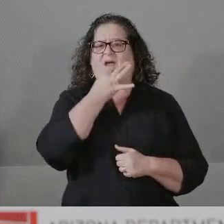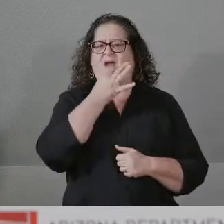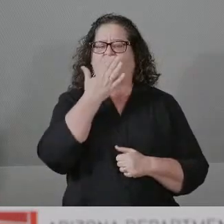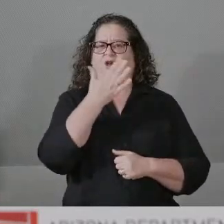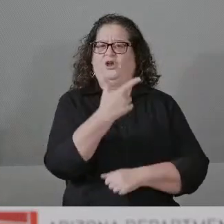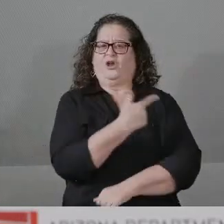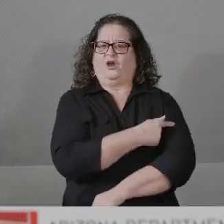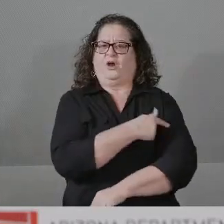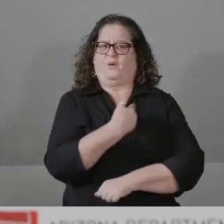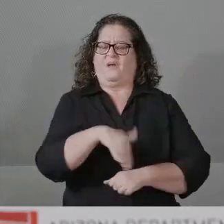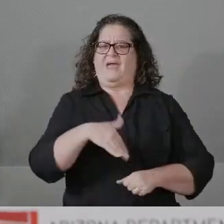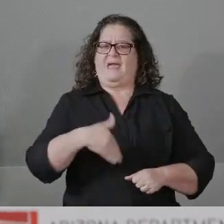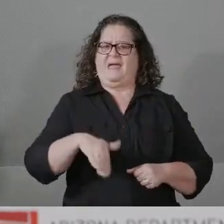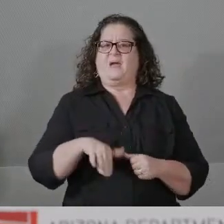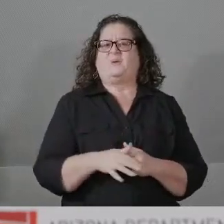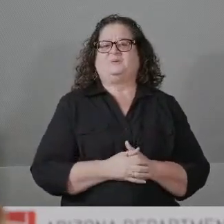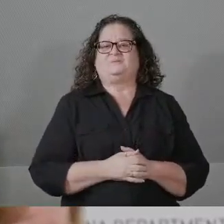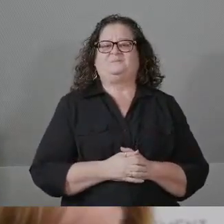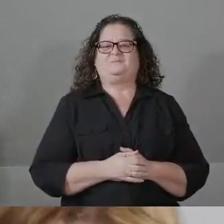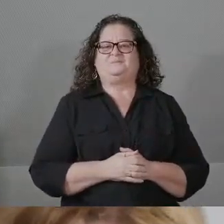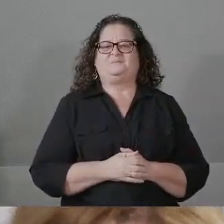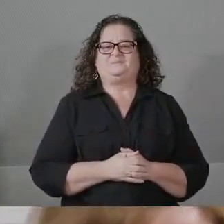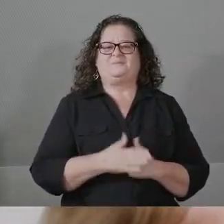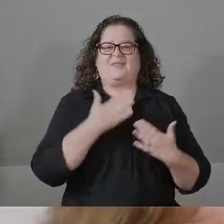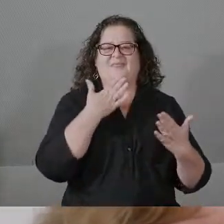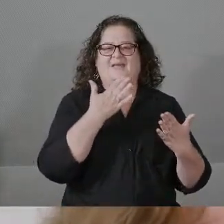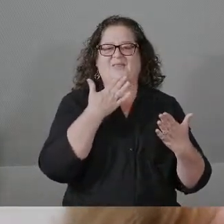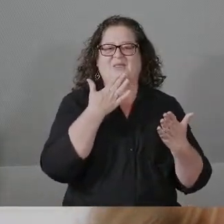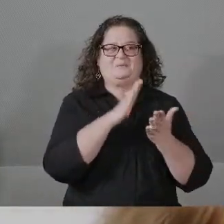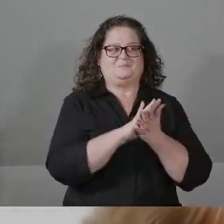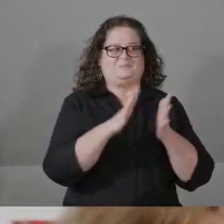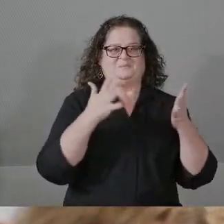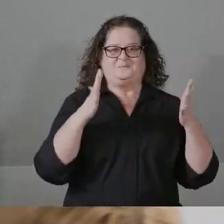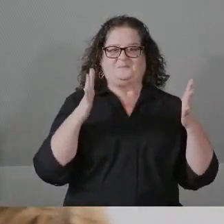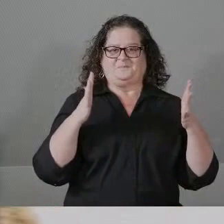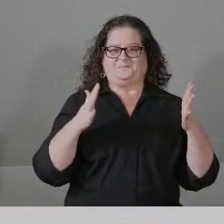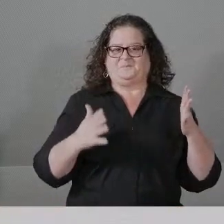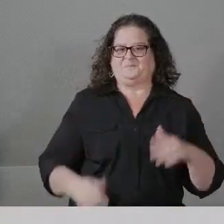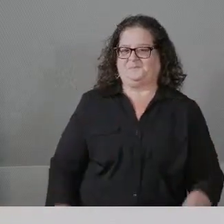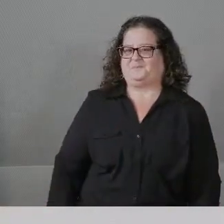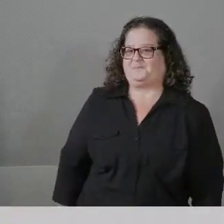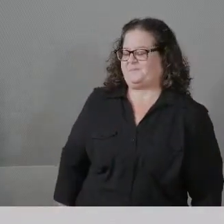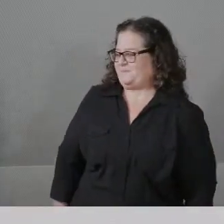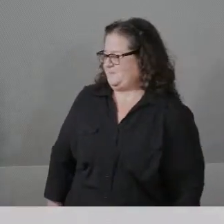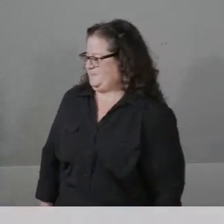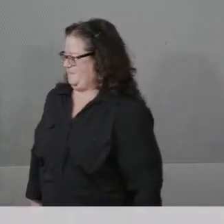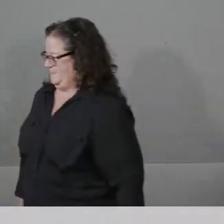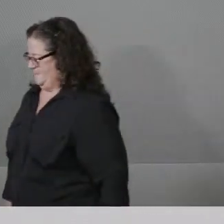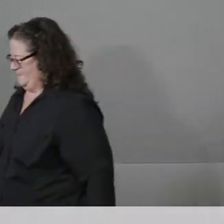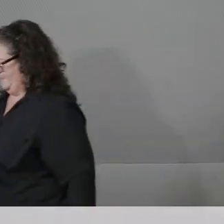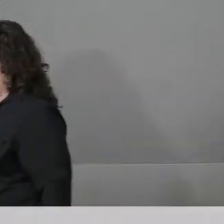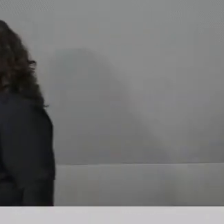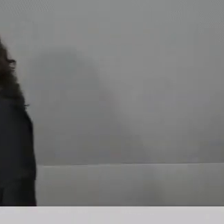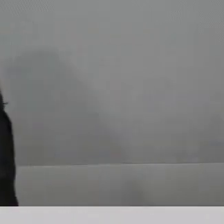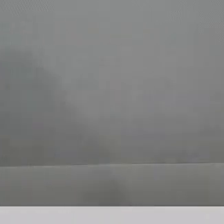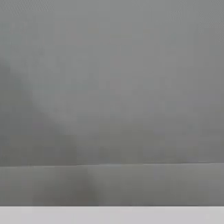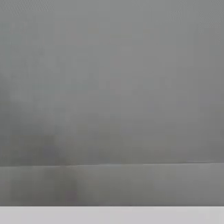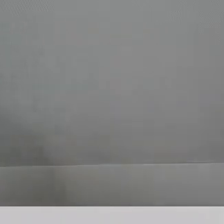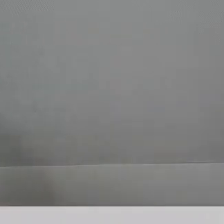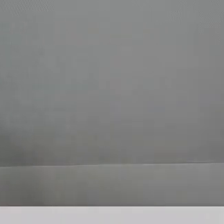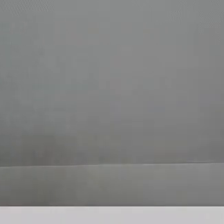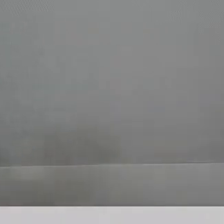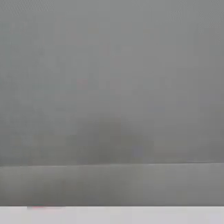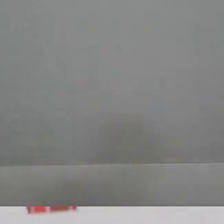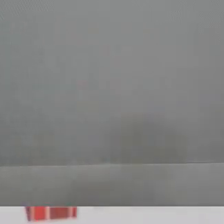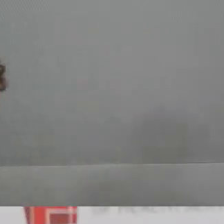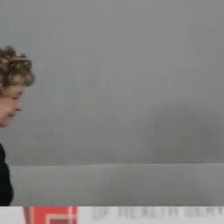you. All There right. you go. Thank you. I'm going to get dressed. All right. So this is the start